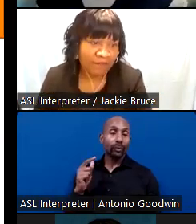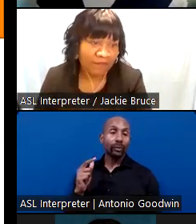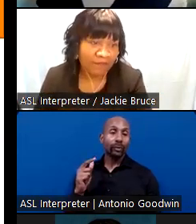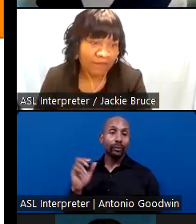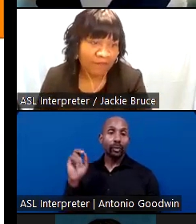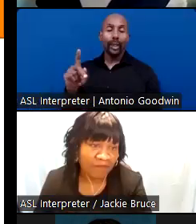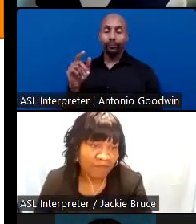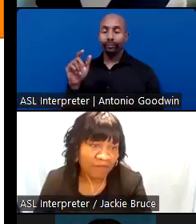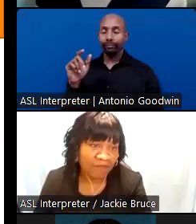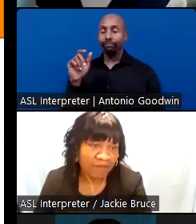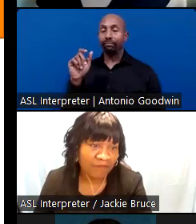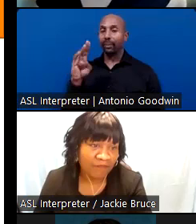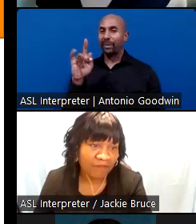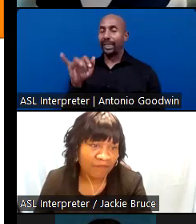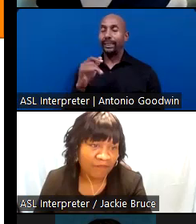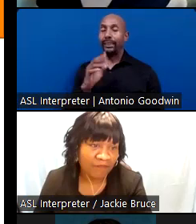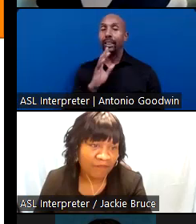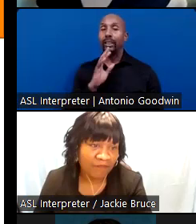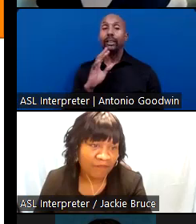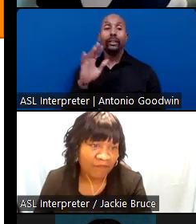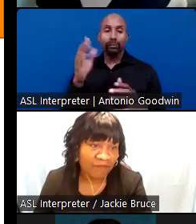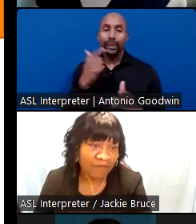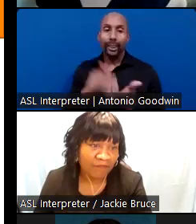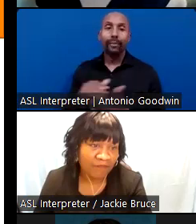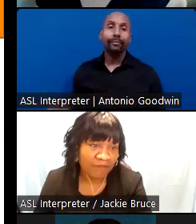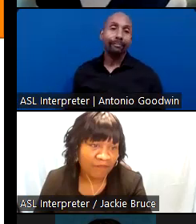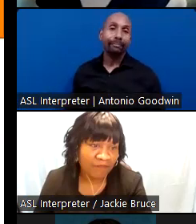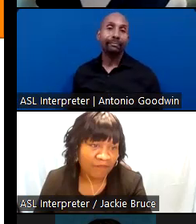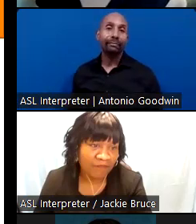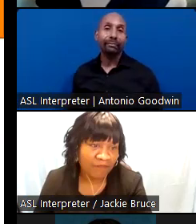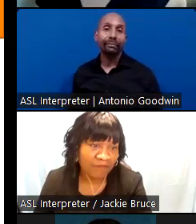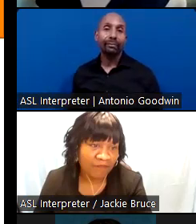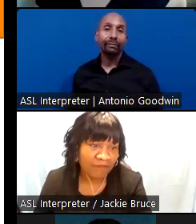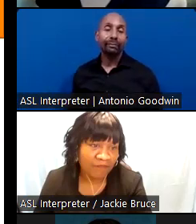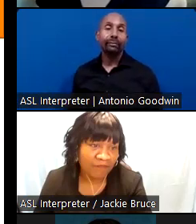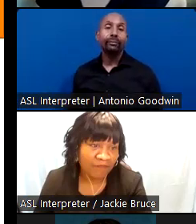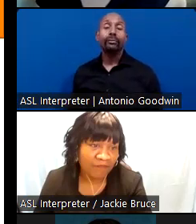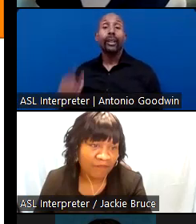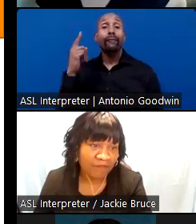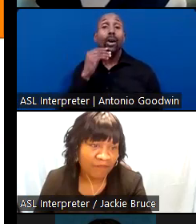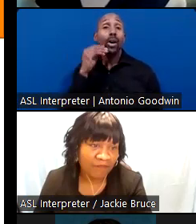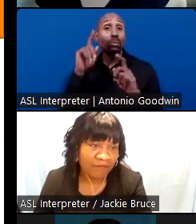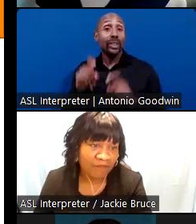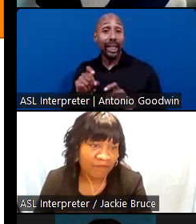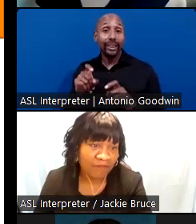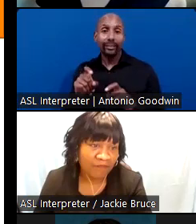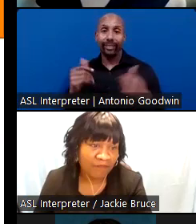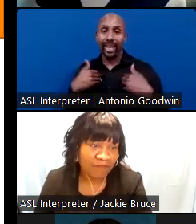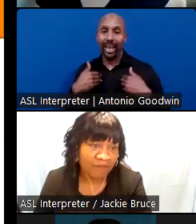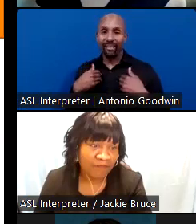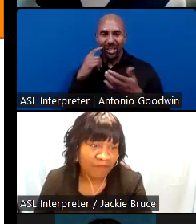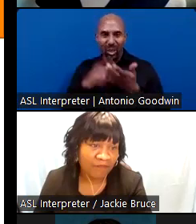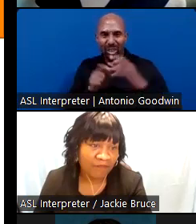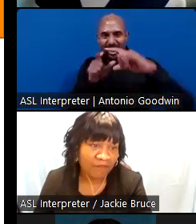Okay, yes. So if someone does a home test, there is a C and a T on the test. The bottom one,